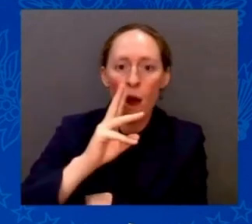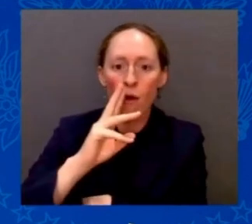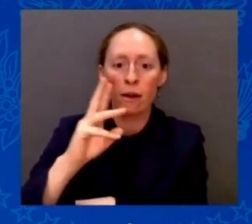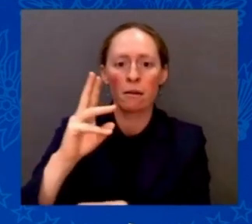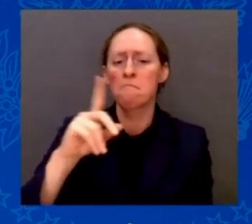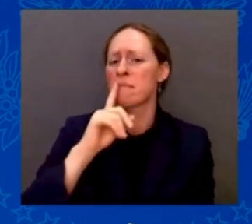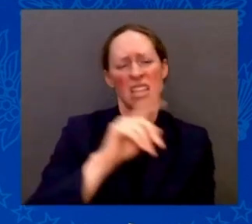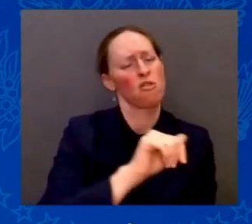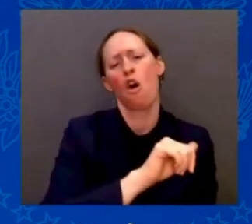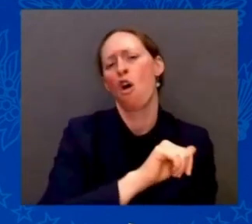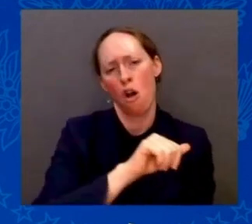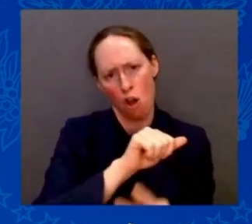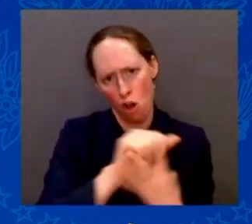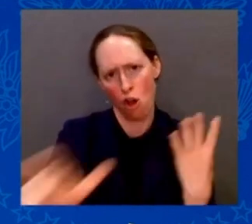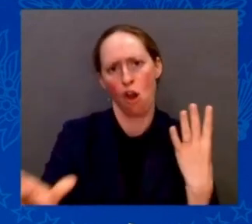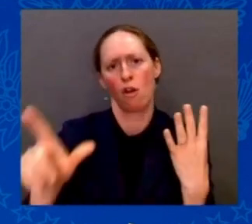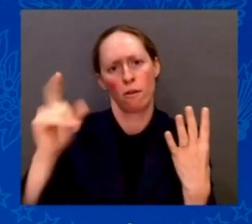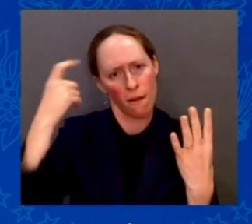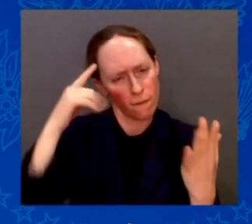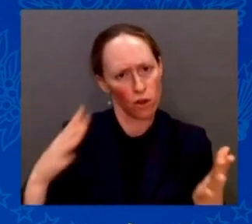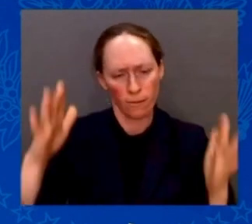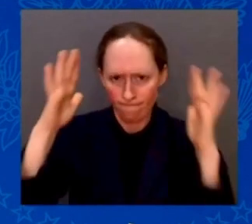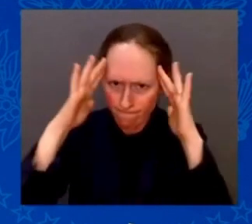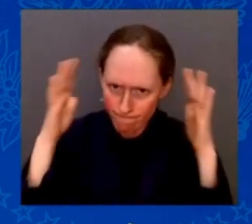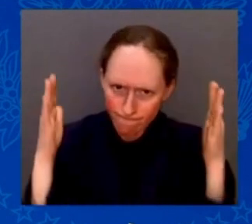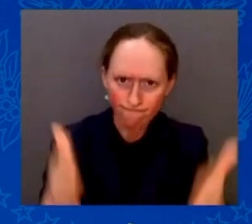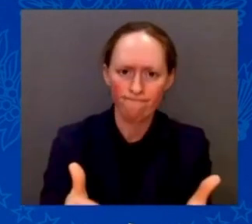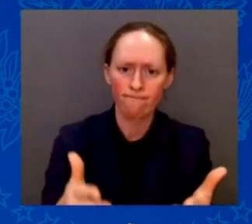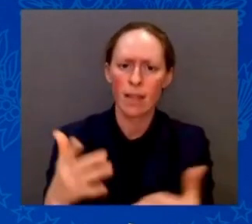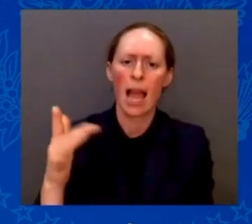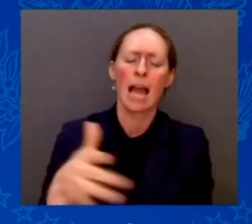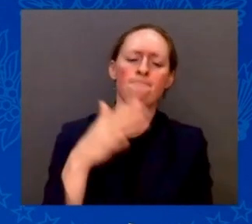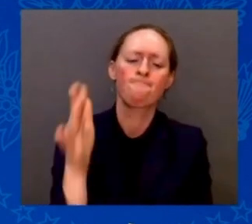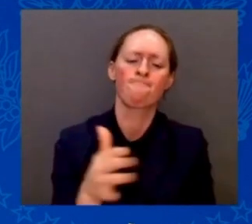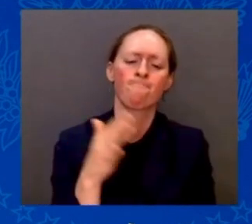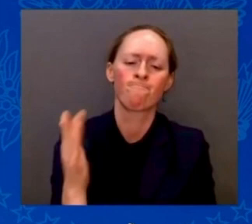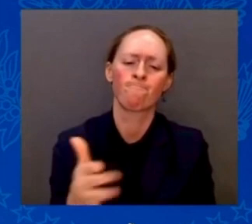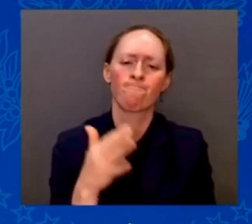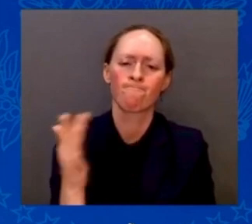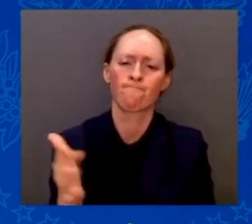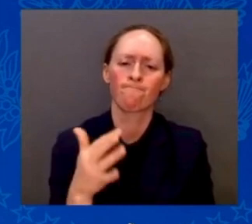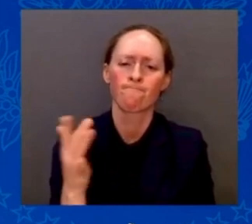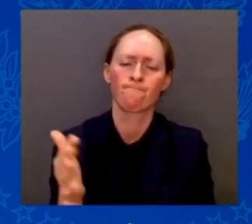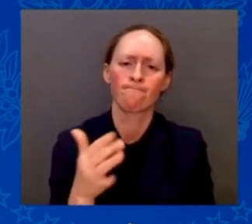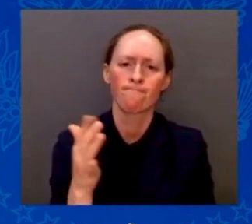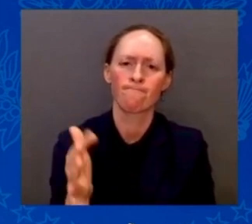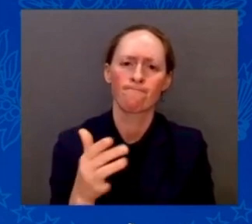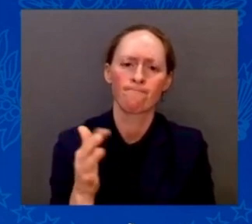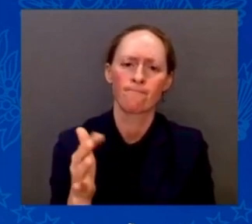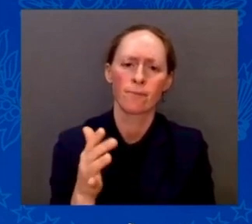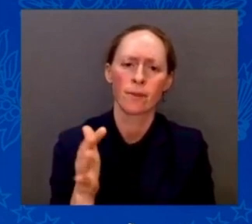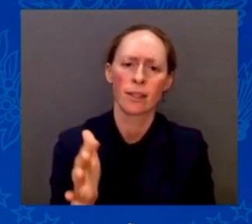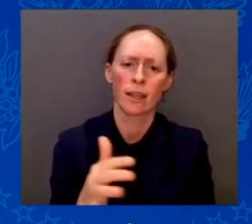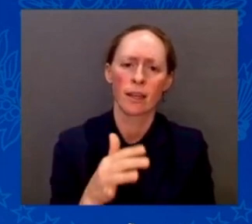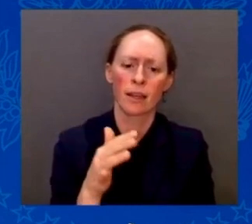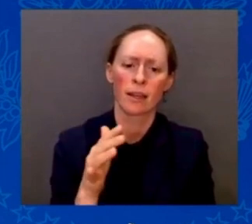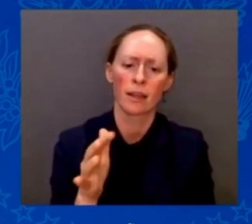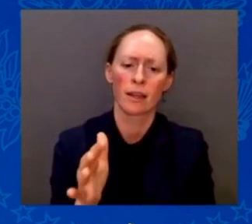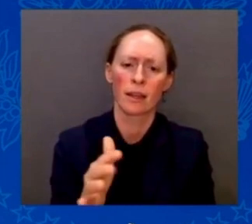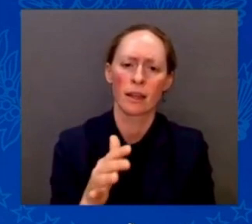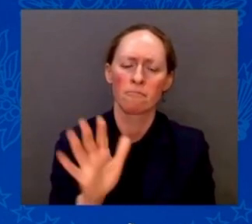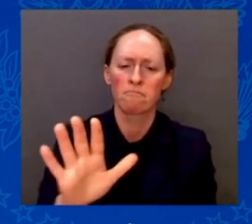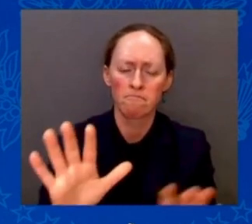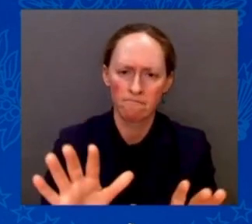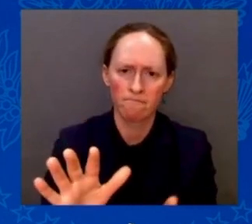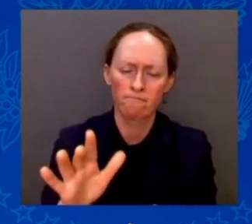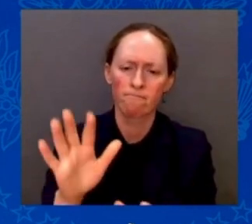were, and I asked them, but I think they're reassured that we're going to be